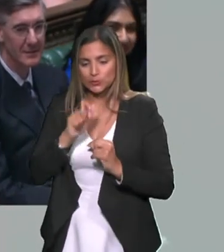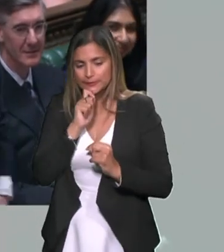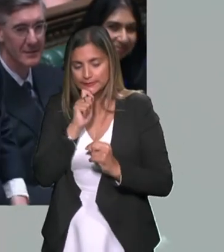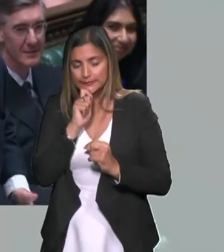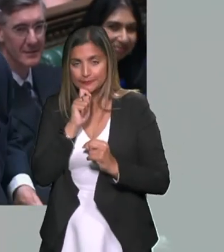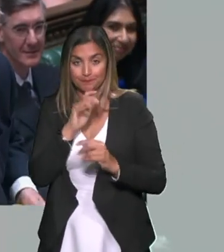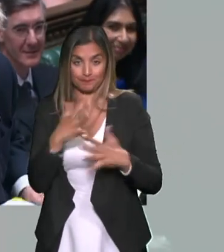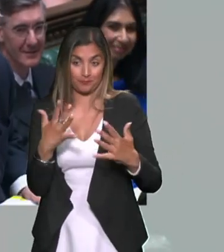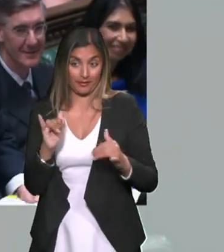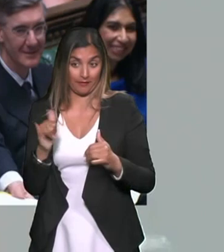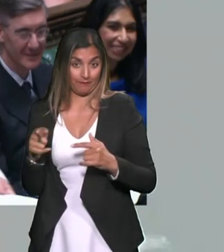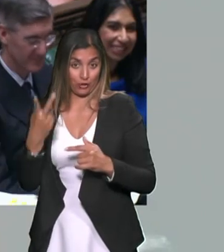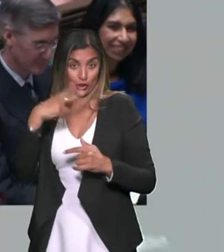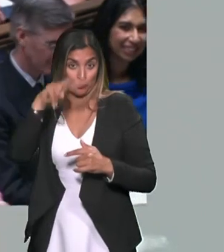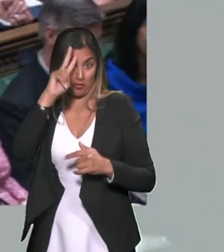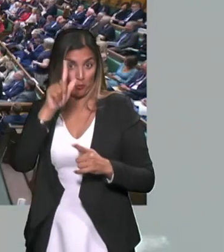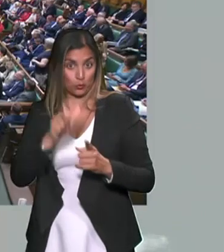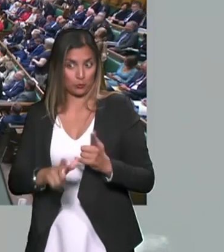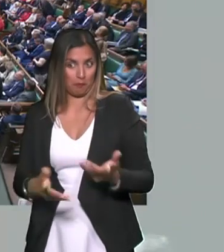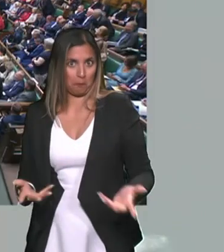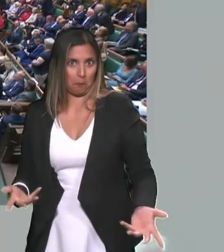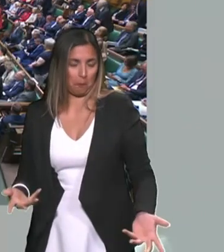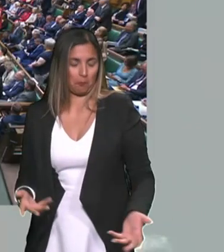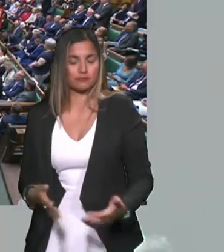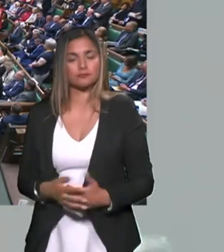that they should change their minds, Mr. Speaker.